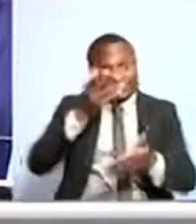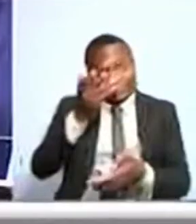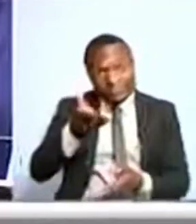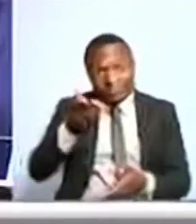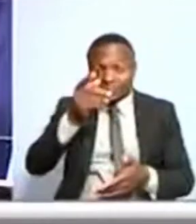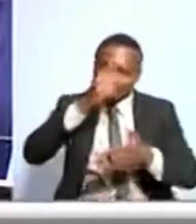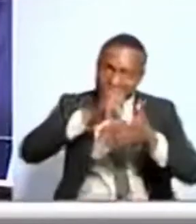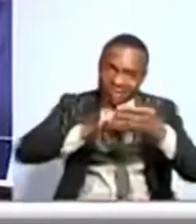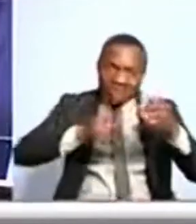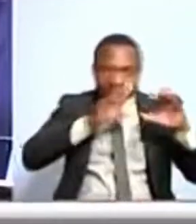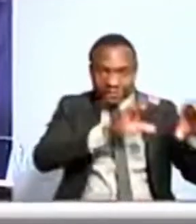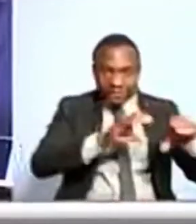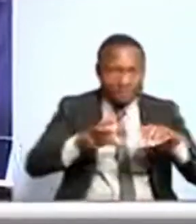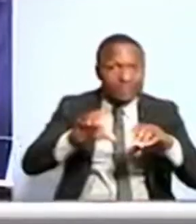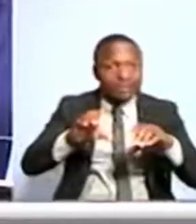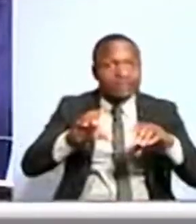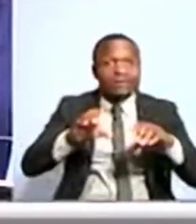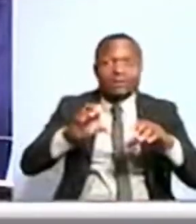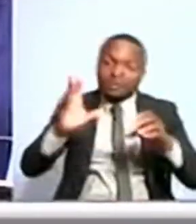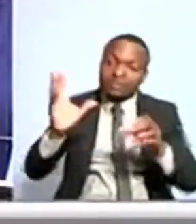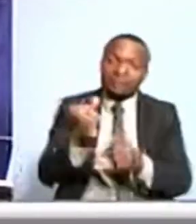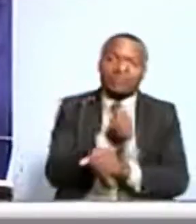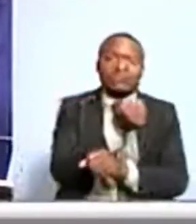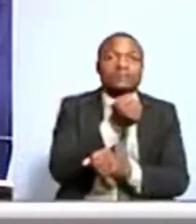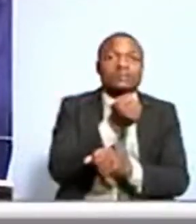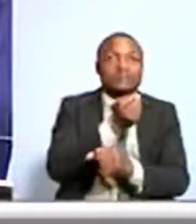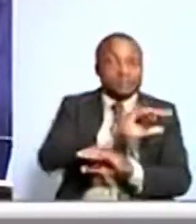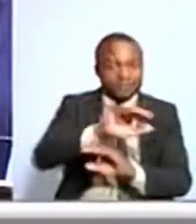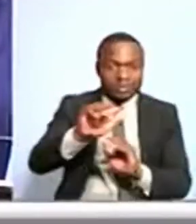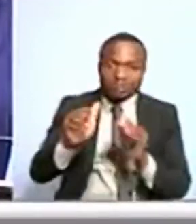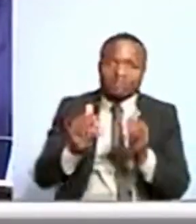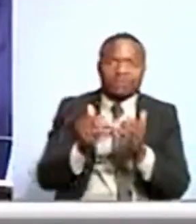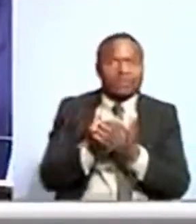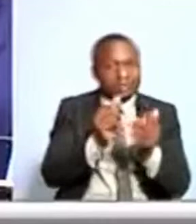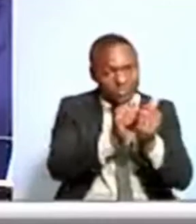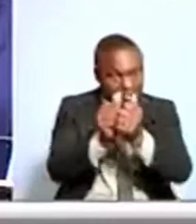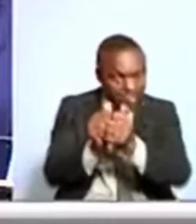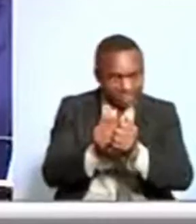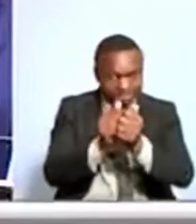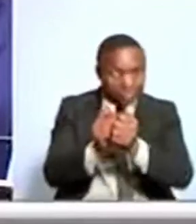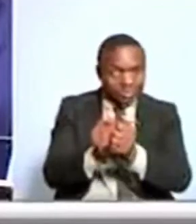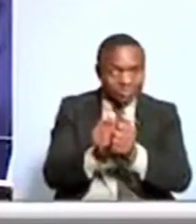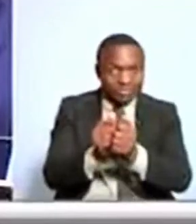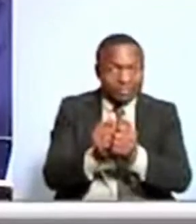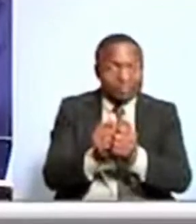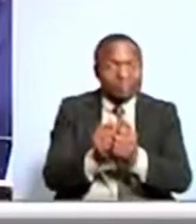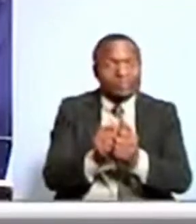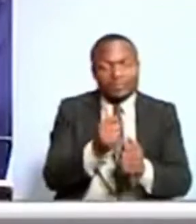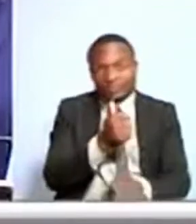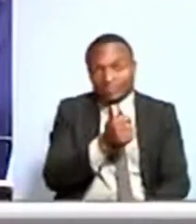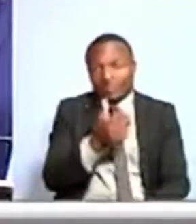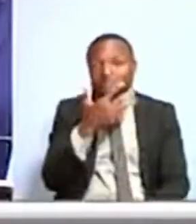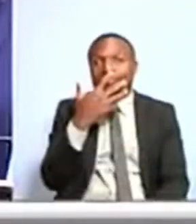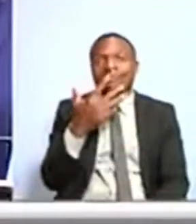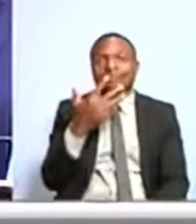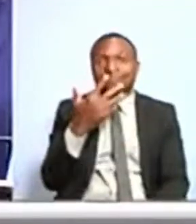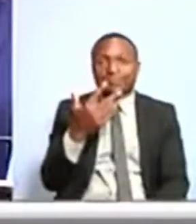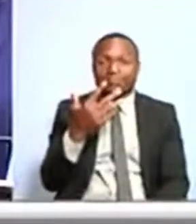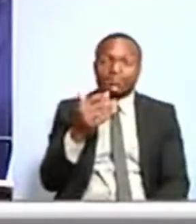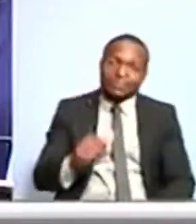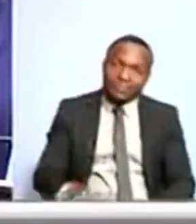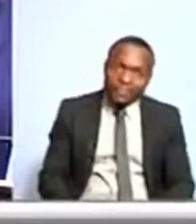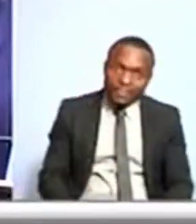we are doing in terms of getting everything together. And the fifth layer, Madam Speaker, is